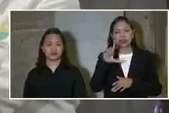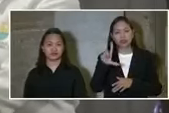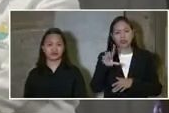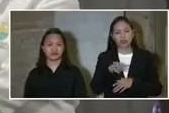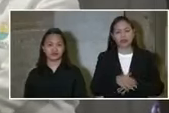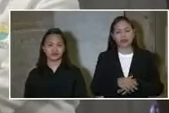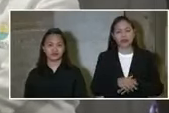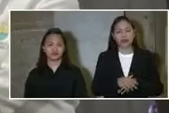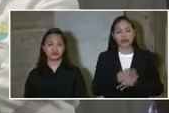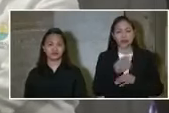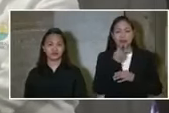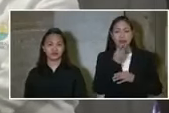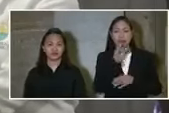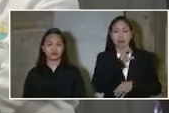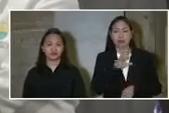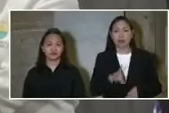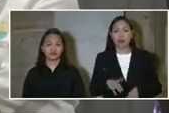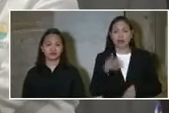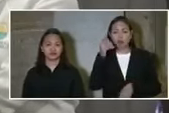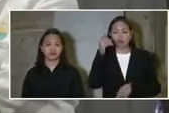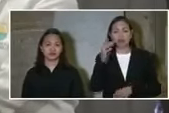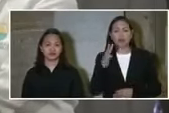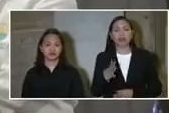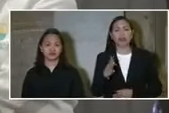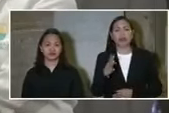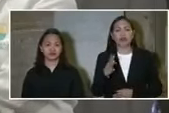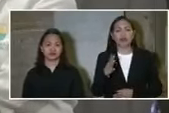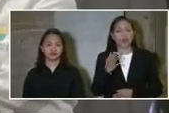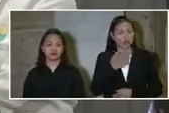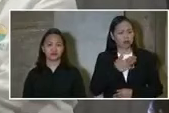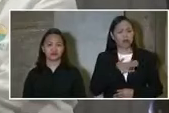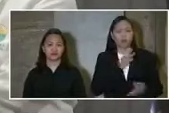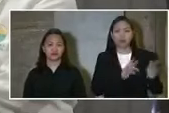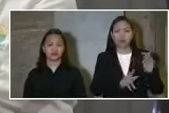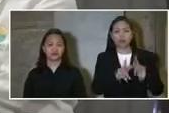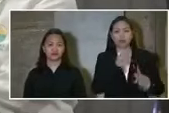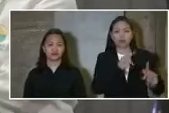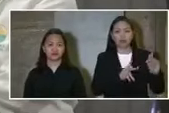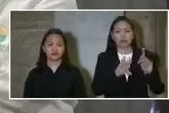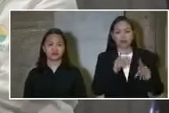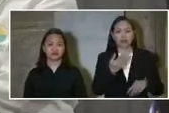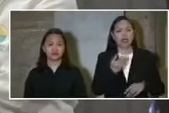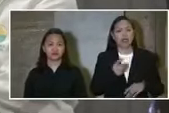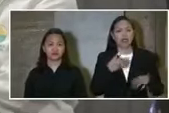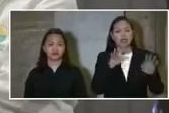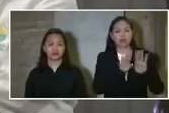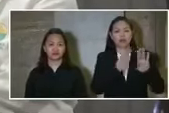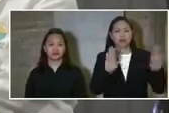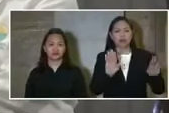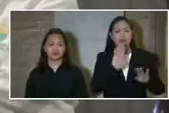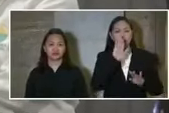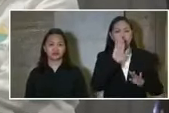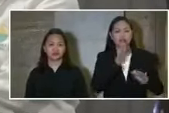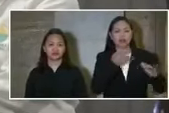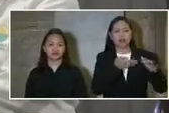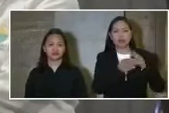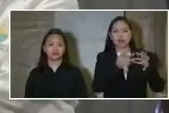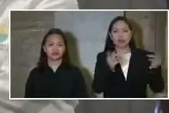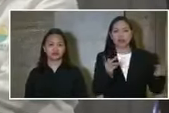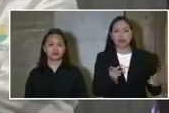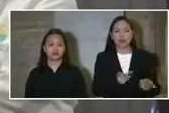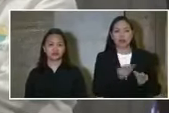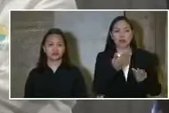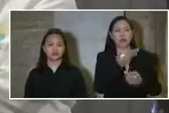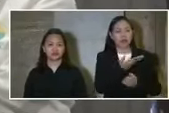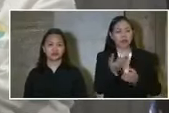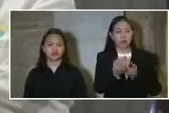Thus says the Lord God, O my people, I will open your graves and have you rise